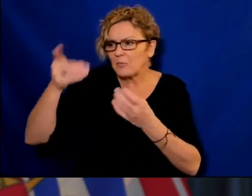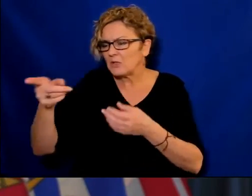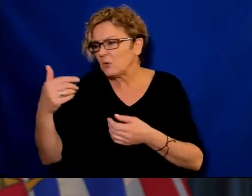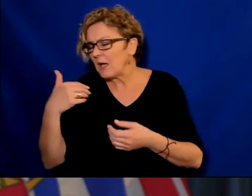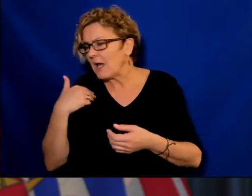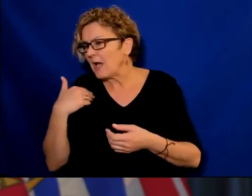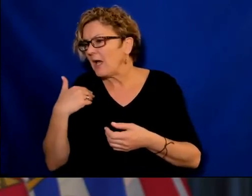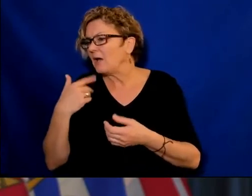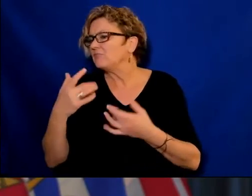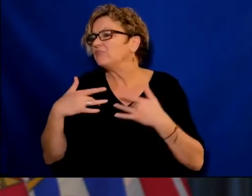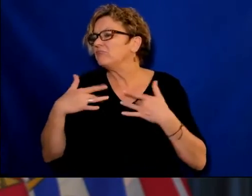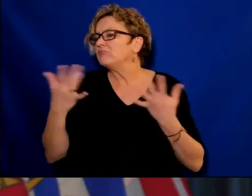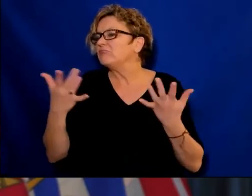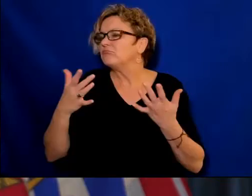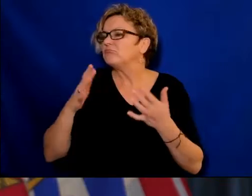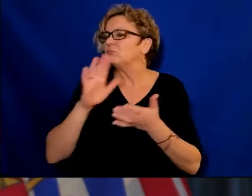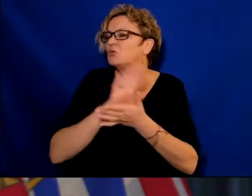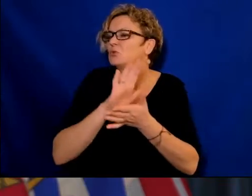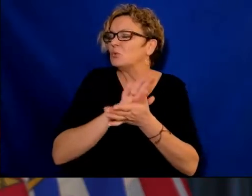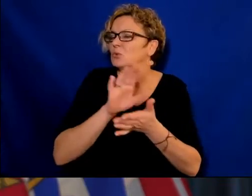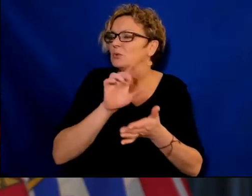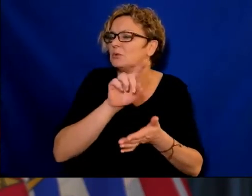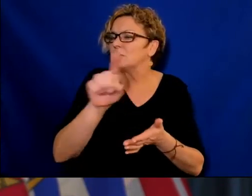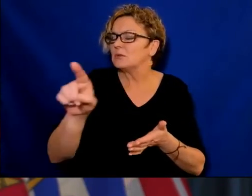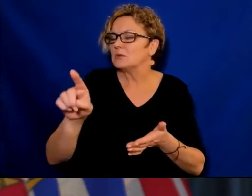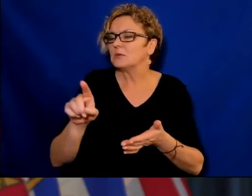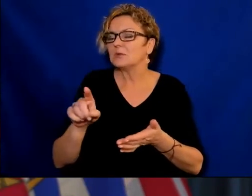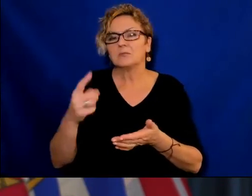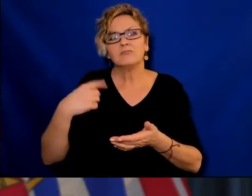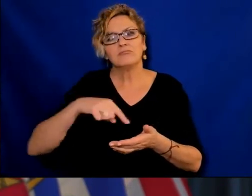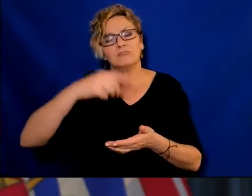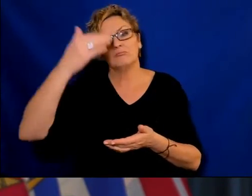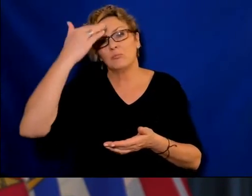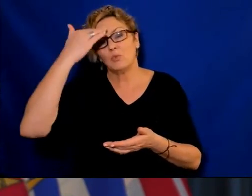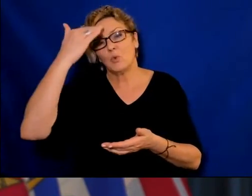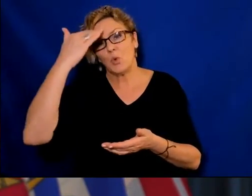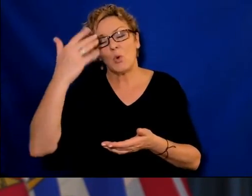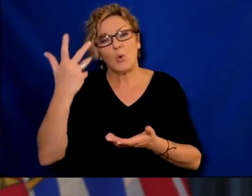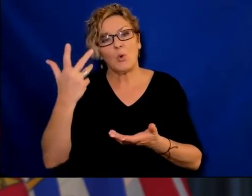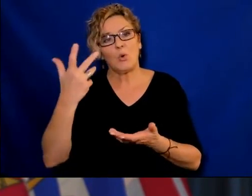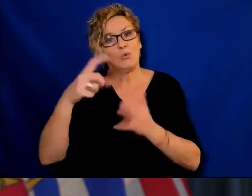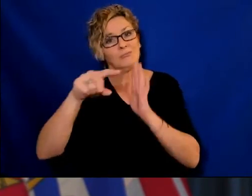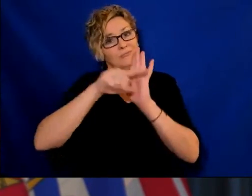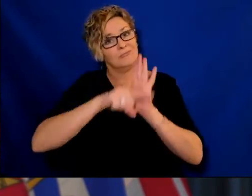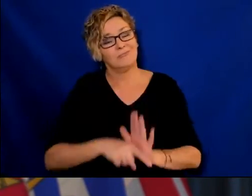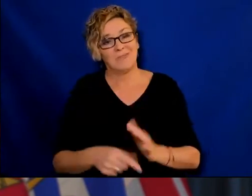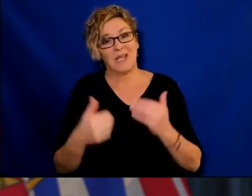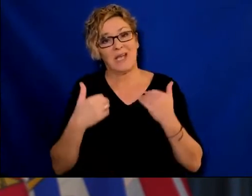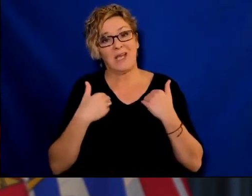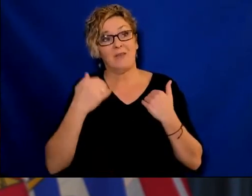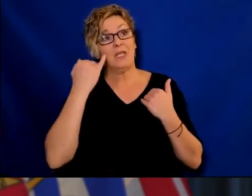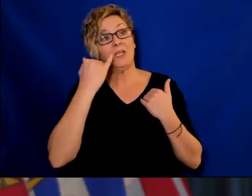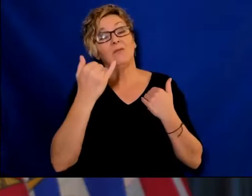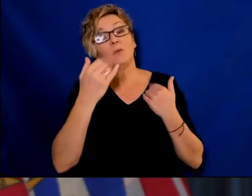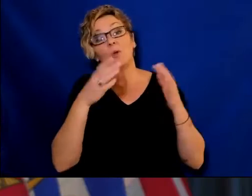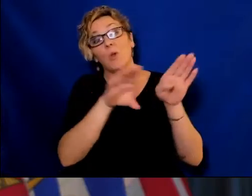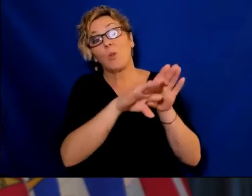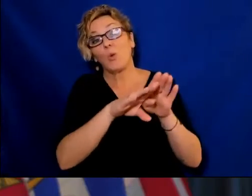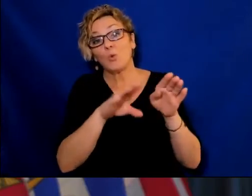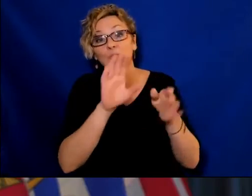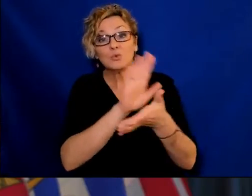So we know some of the downsides are that there are many essential workers in our community, and finding